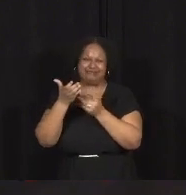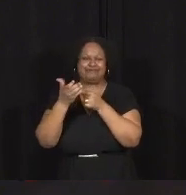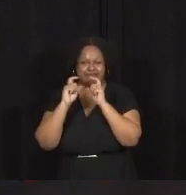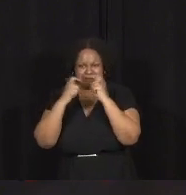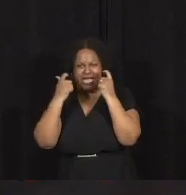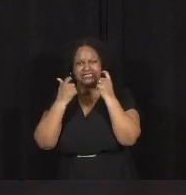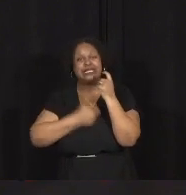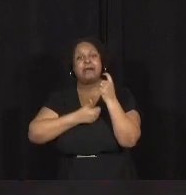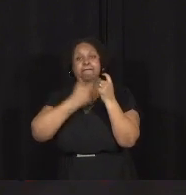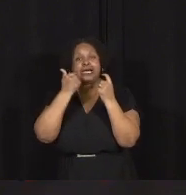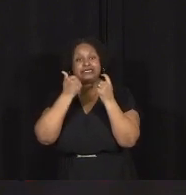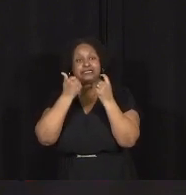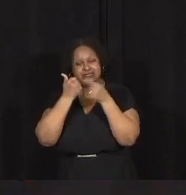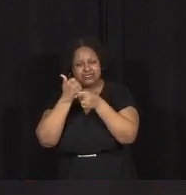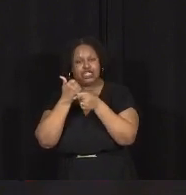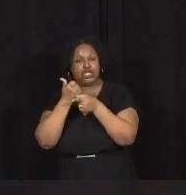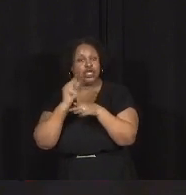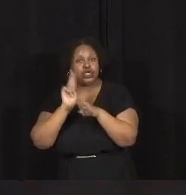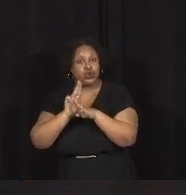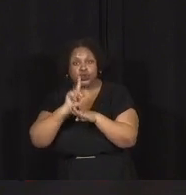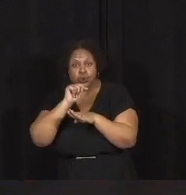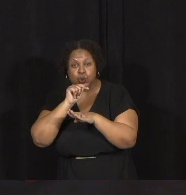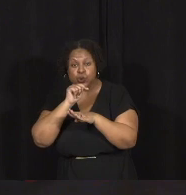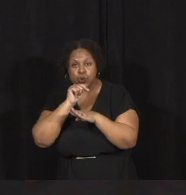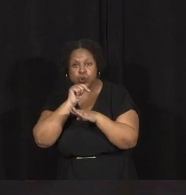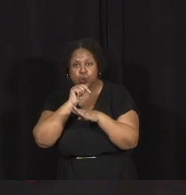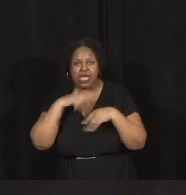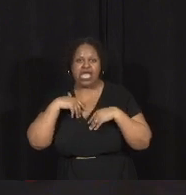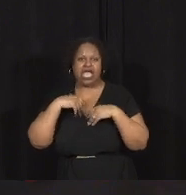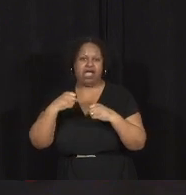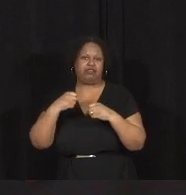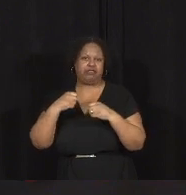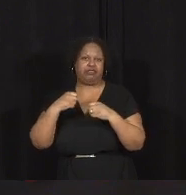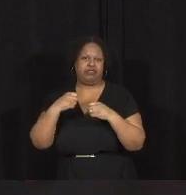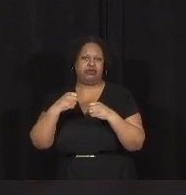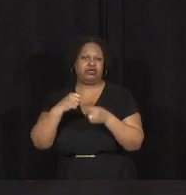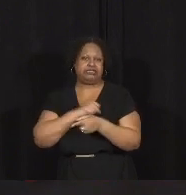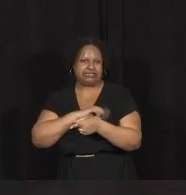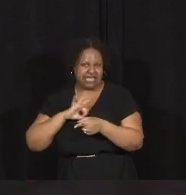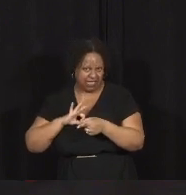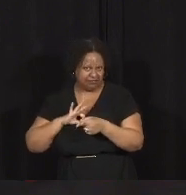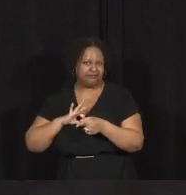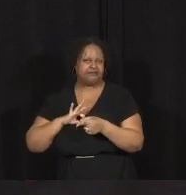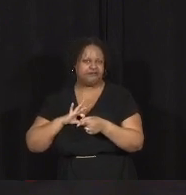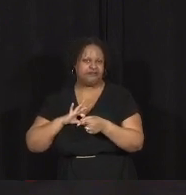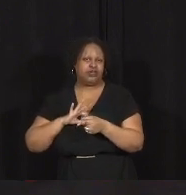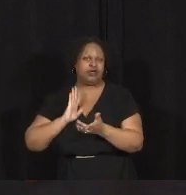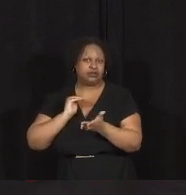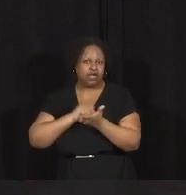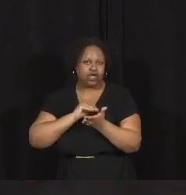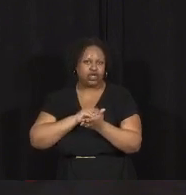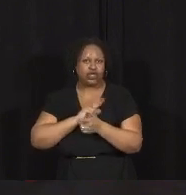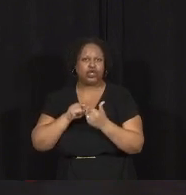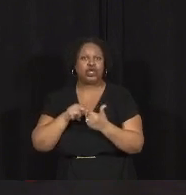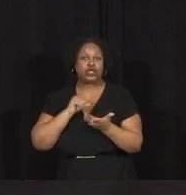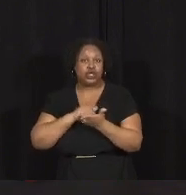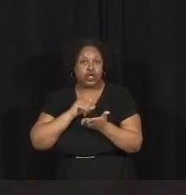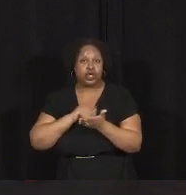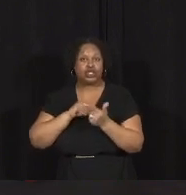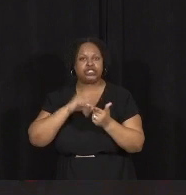and for other appropriate frontline healthcare providers. I am